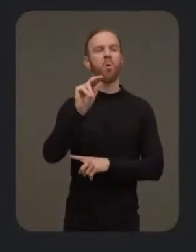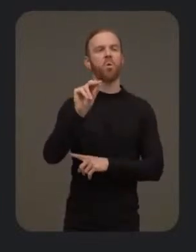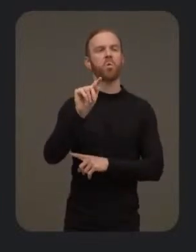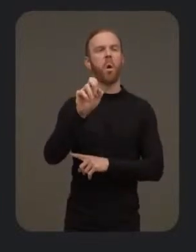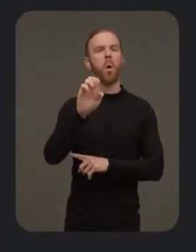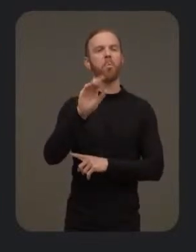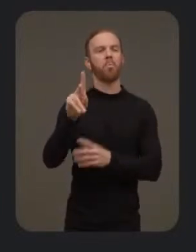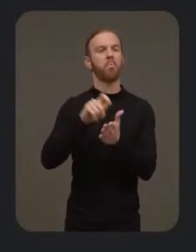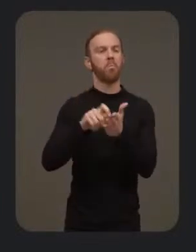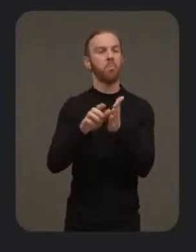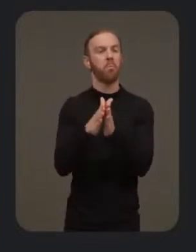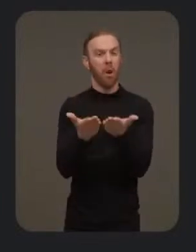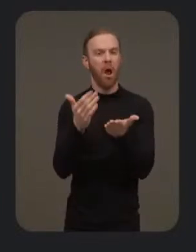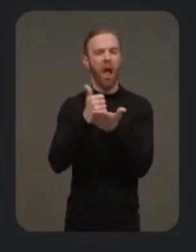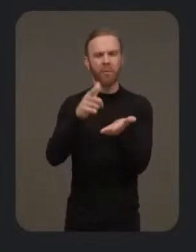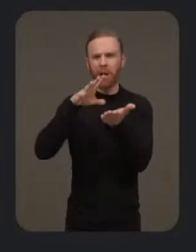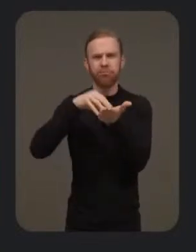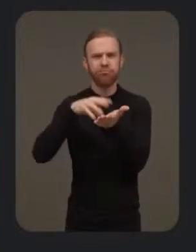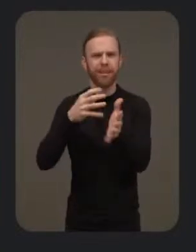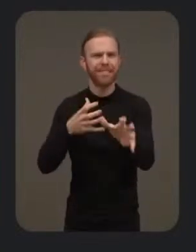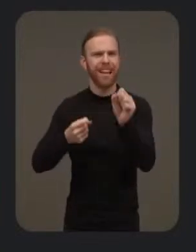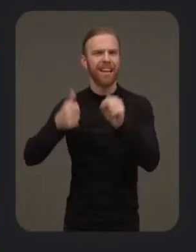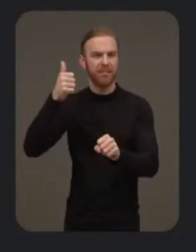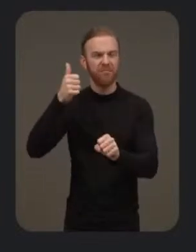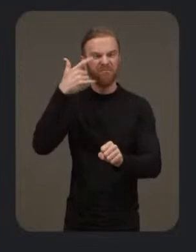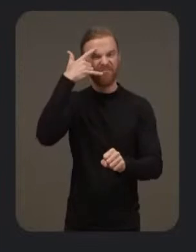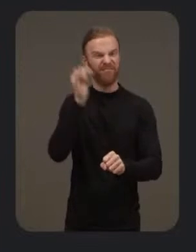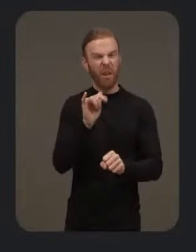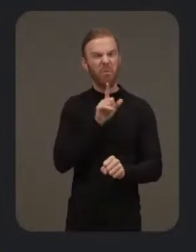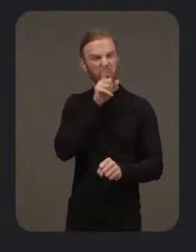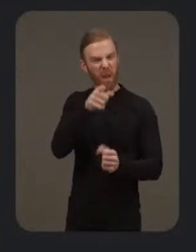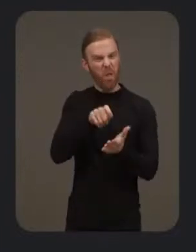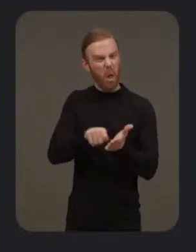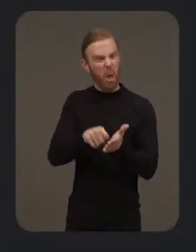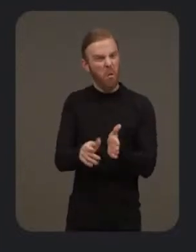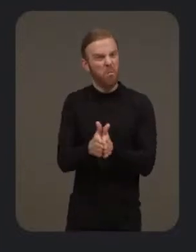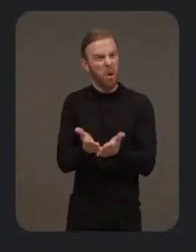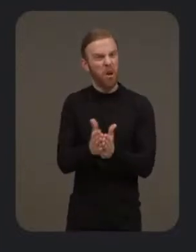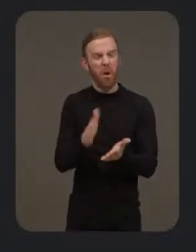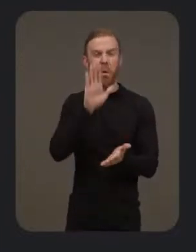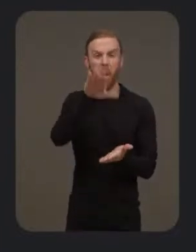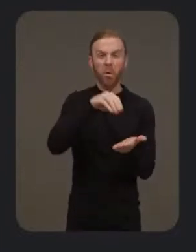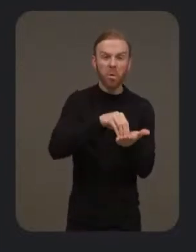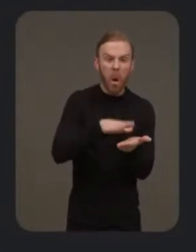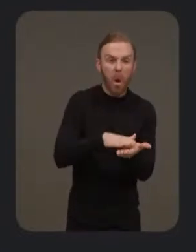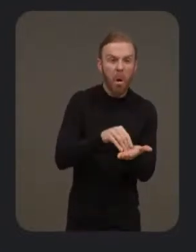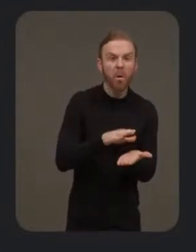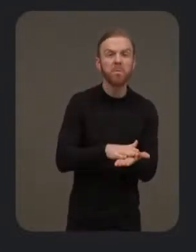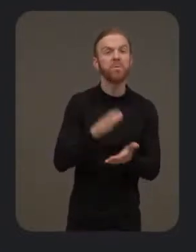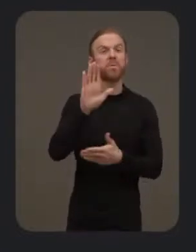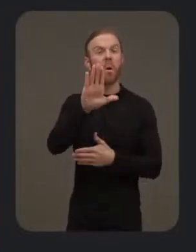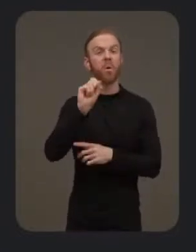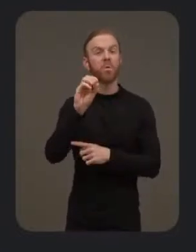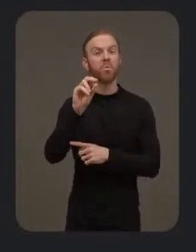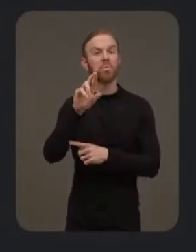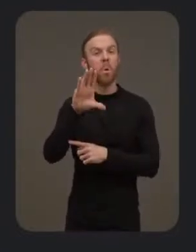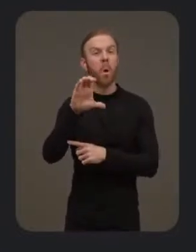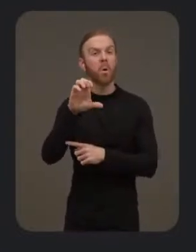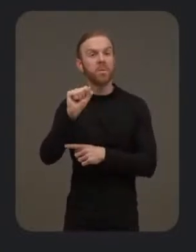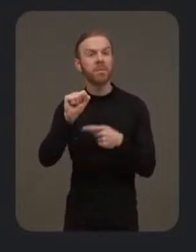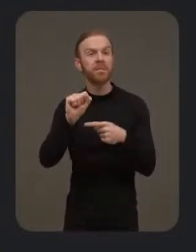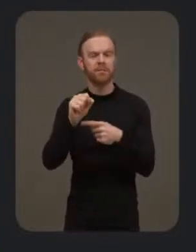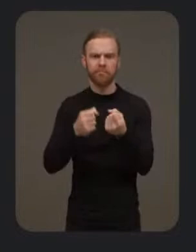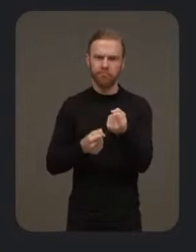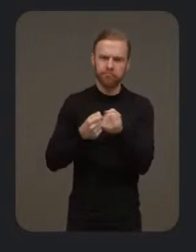notebook that helps you learn faster. Like a real notebook, your notes and your sources